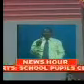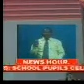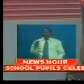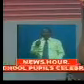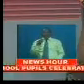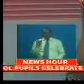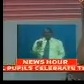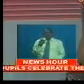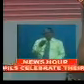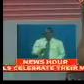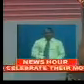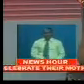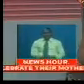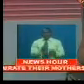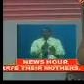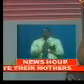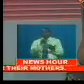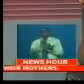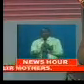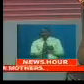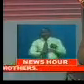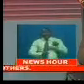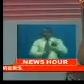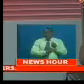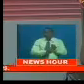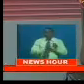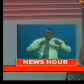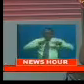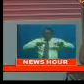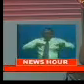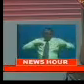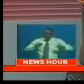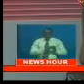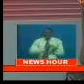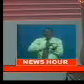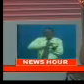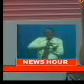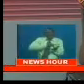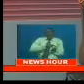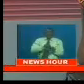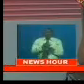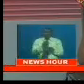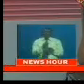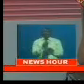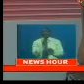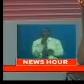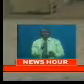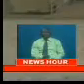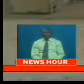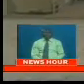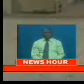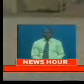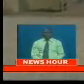and Technology in Kumasi. The facility will support research in pharmaceutical and other related fields.